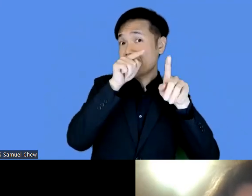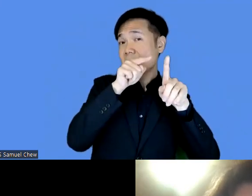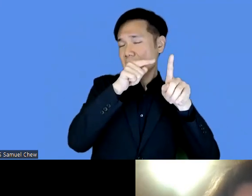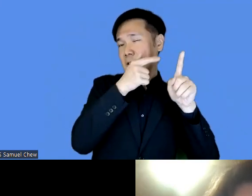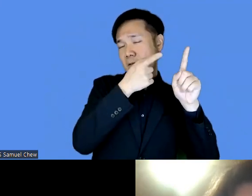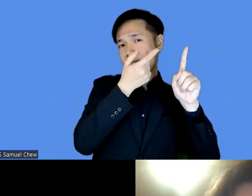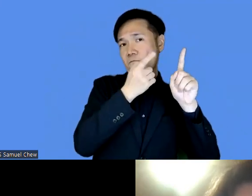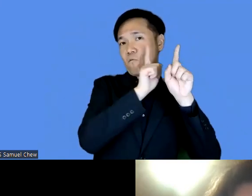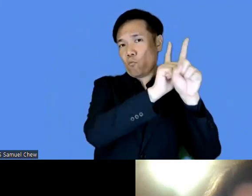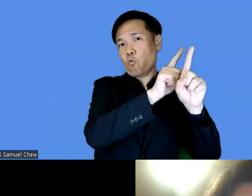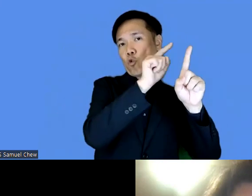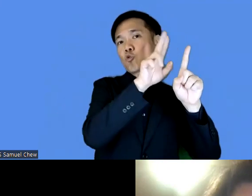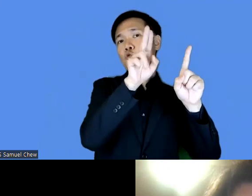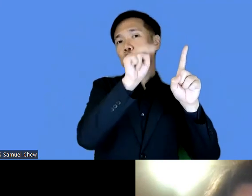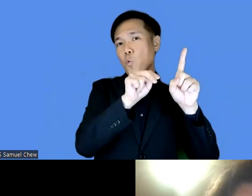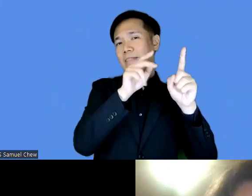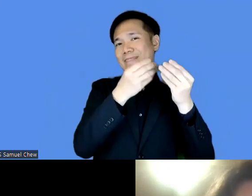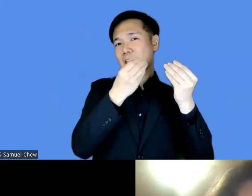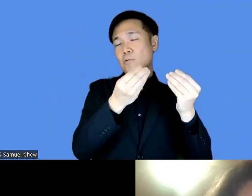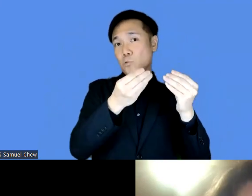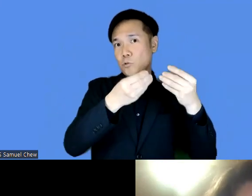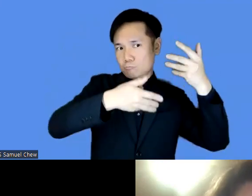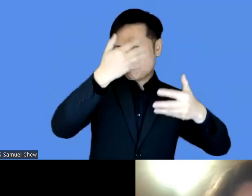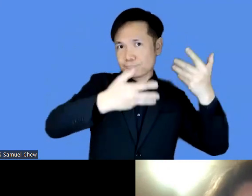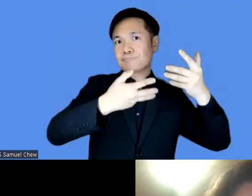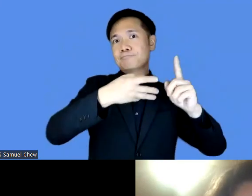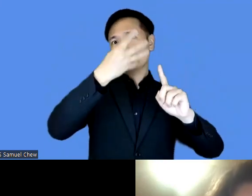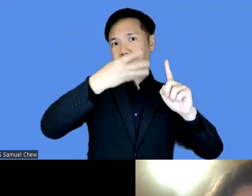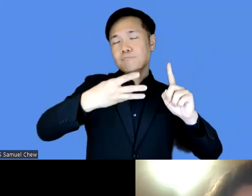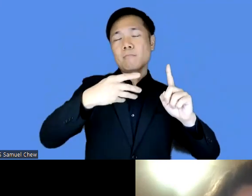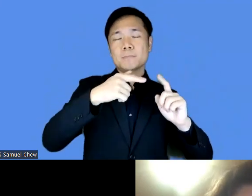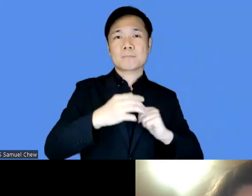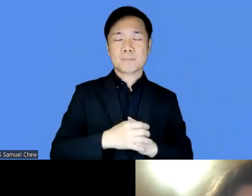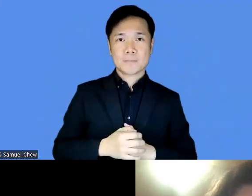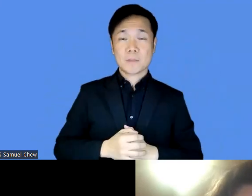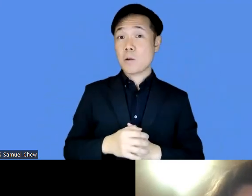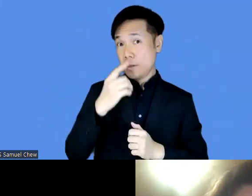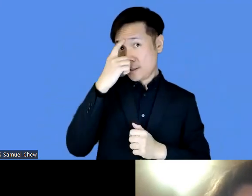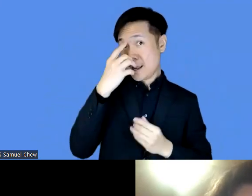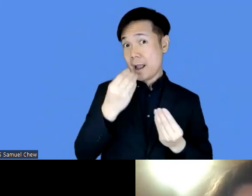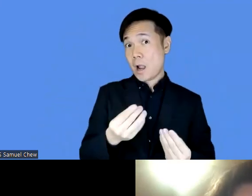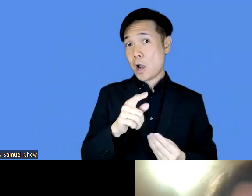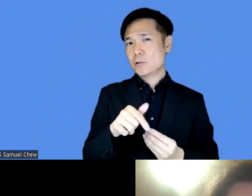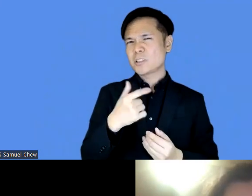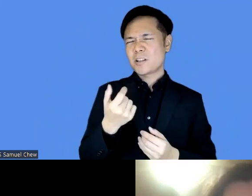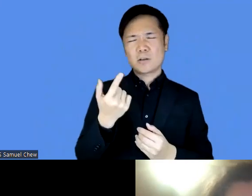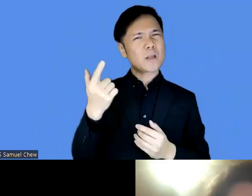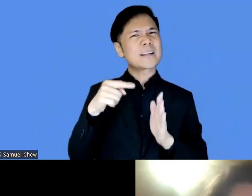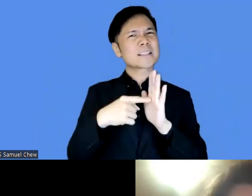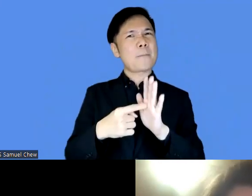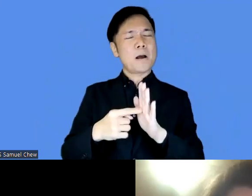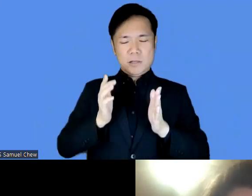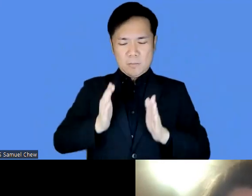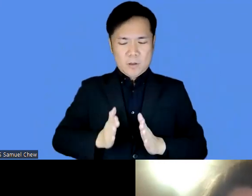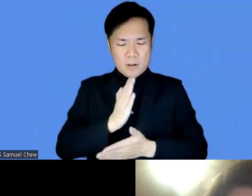and recommendations for censuses, according to which there needs to be questions about functional difficulties in at least